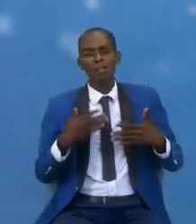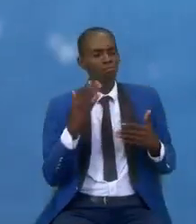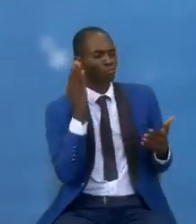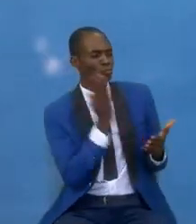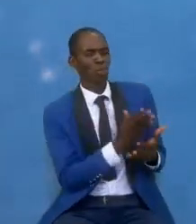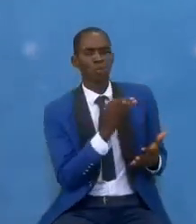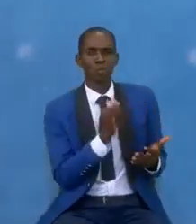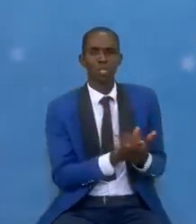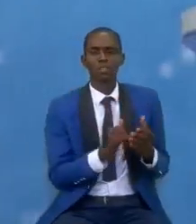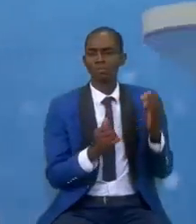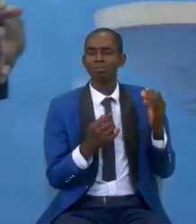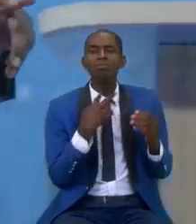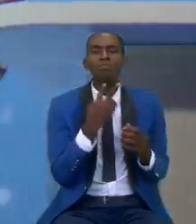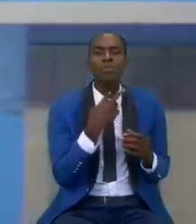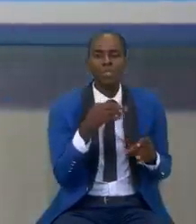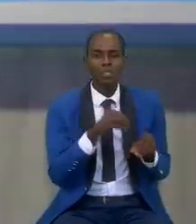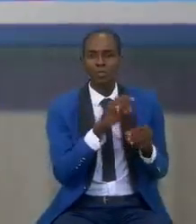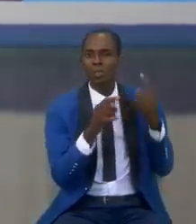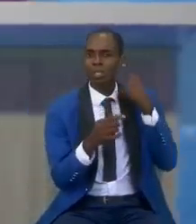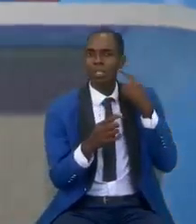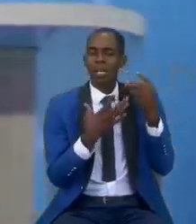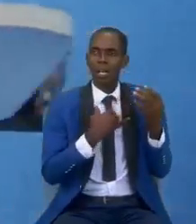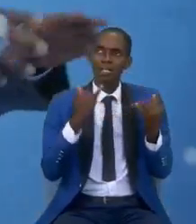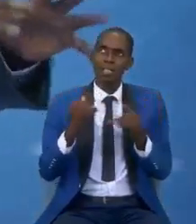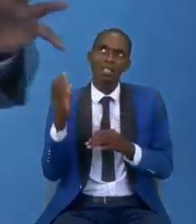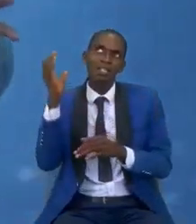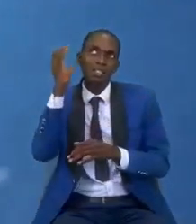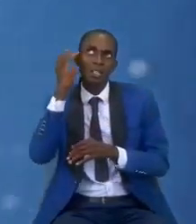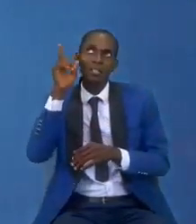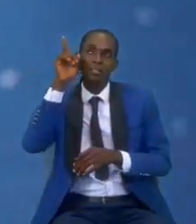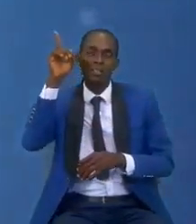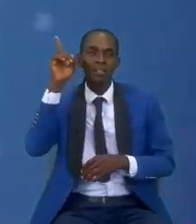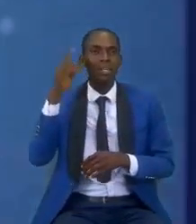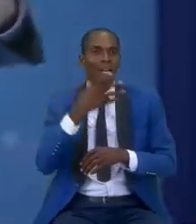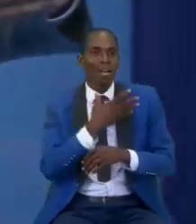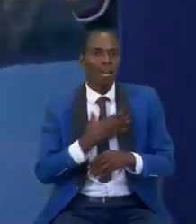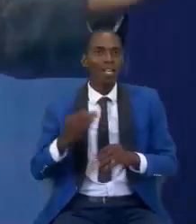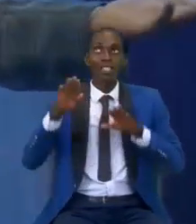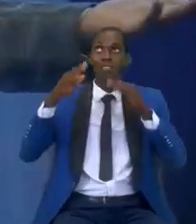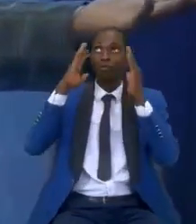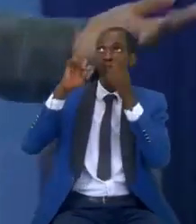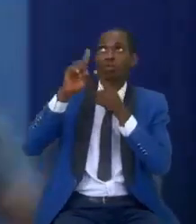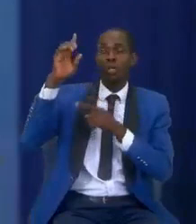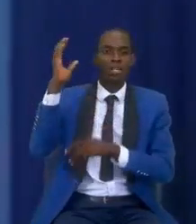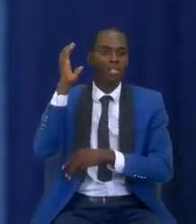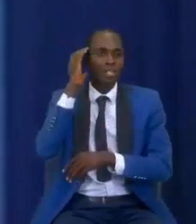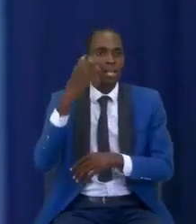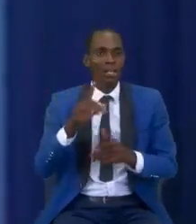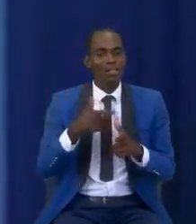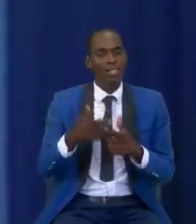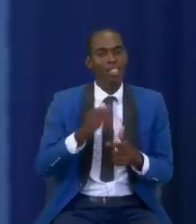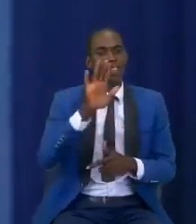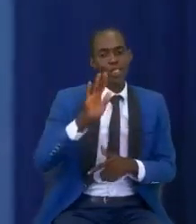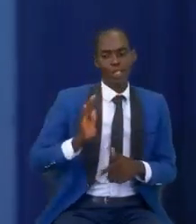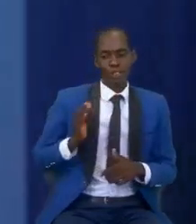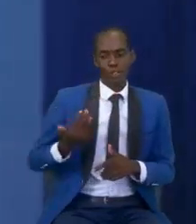and hear, and your soul shall live. I will make an everlasting covenant with